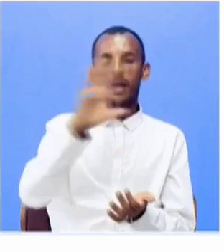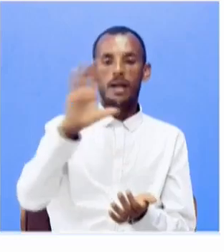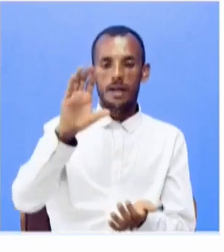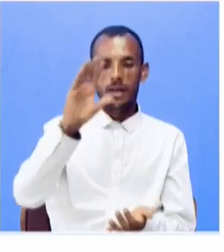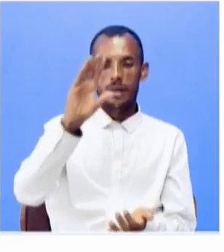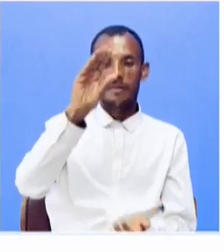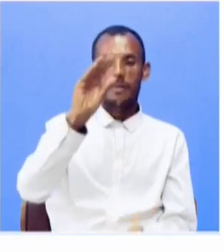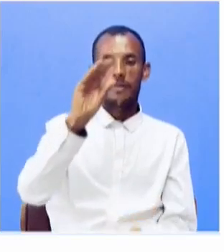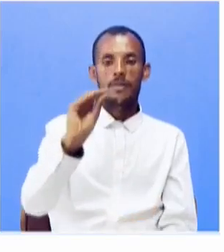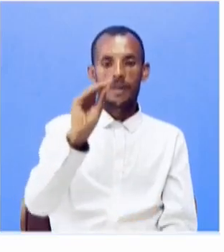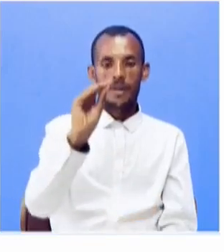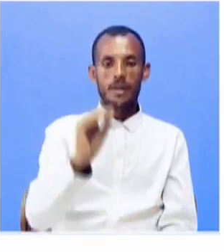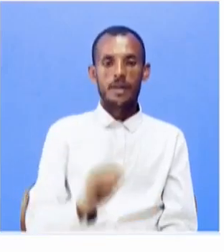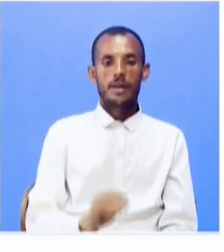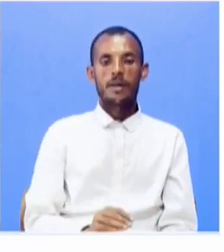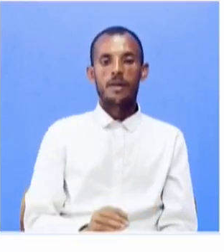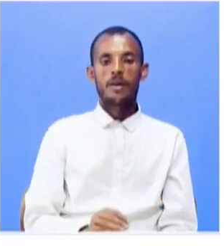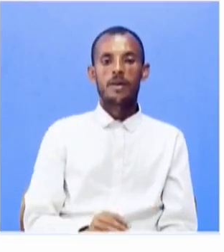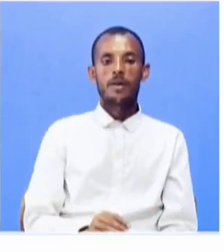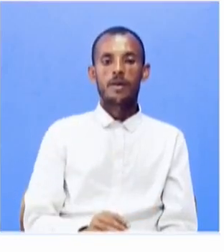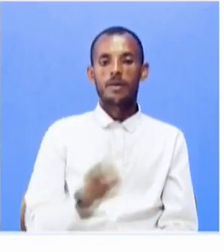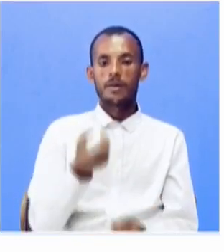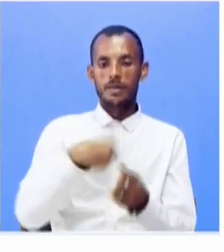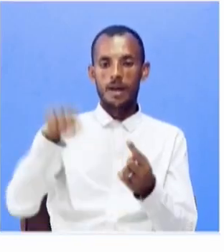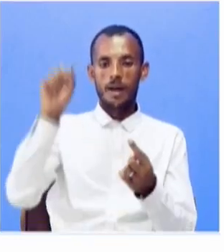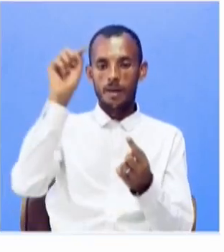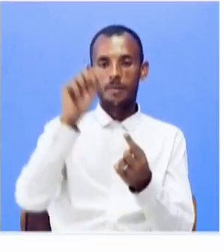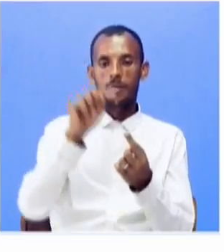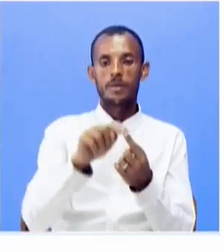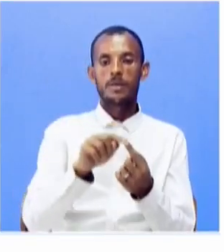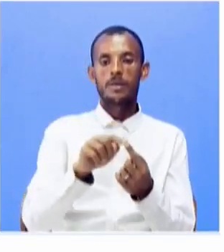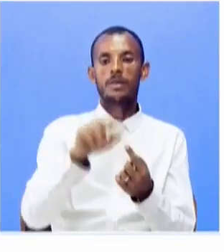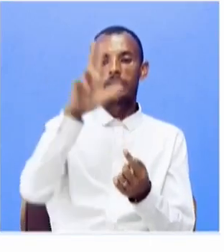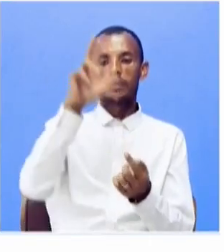1,650 to